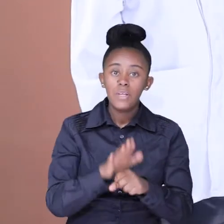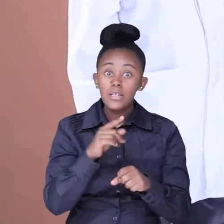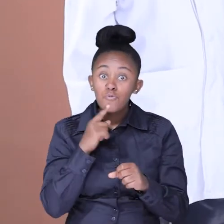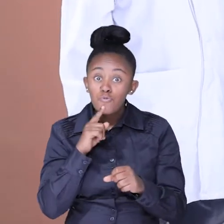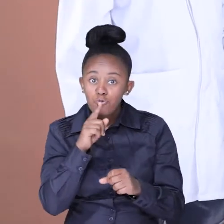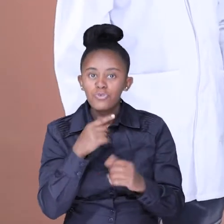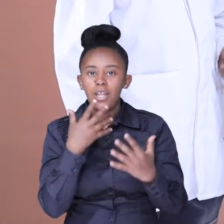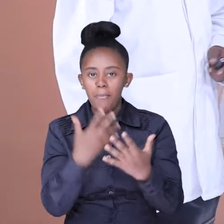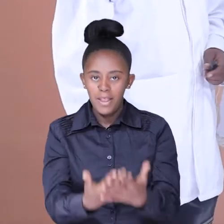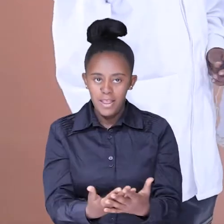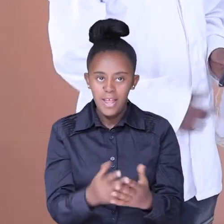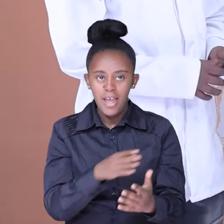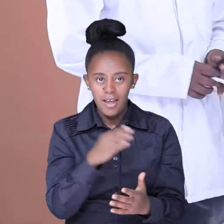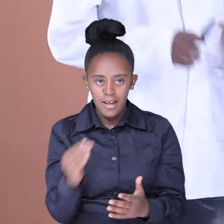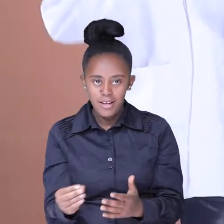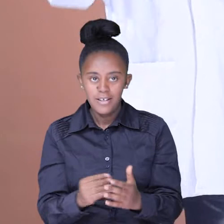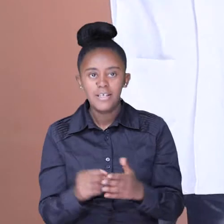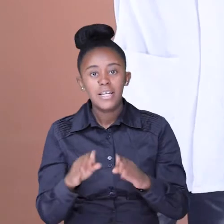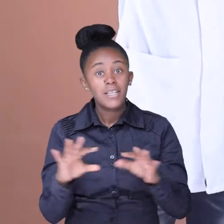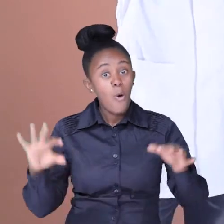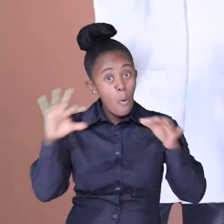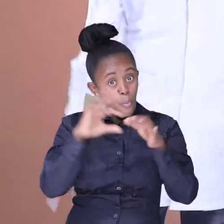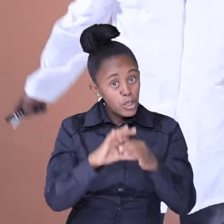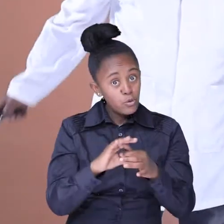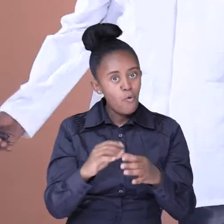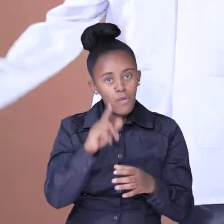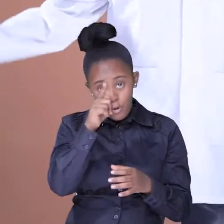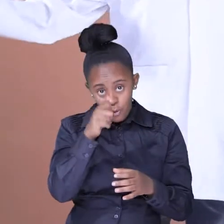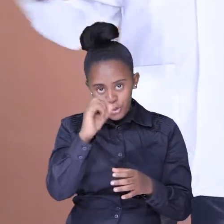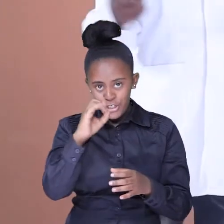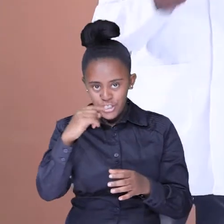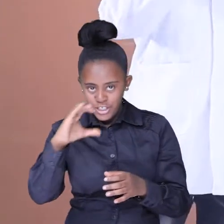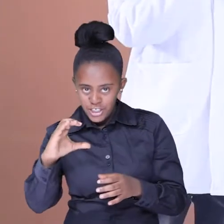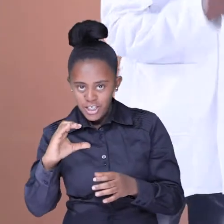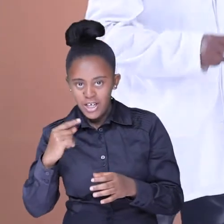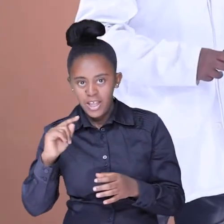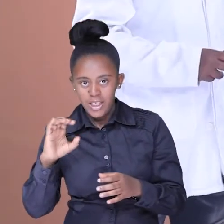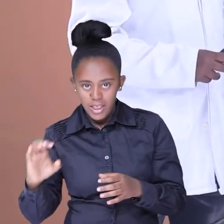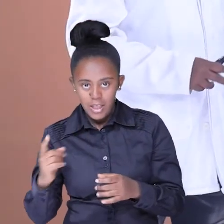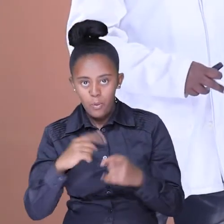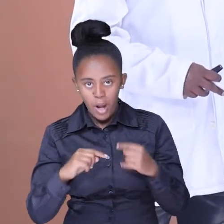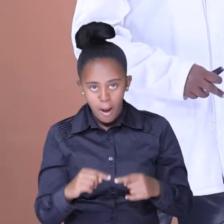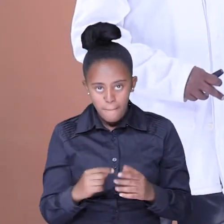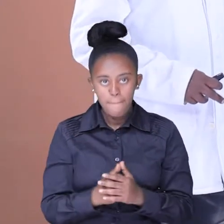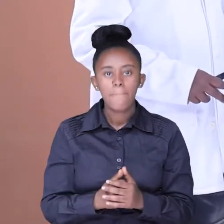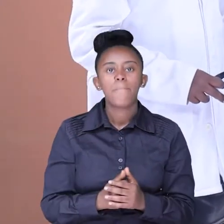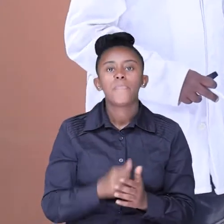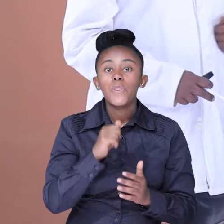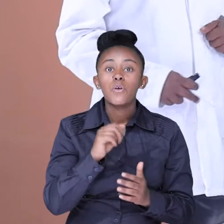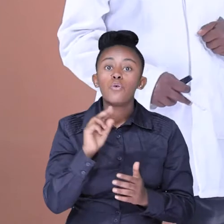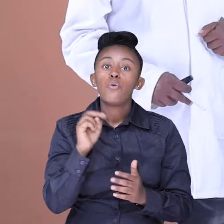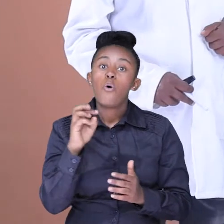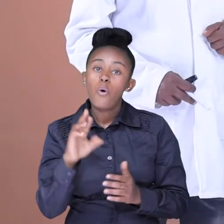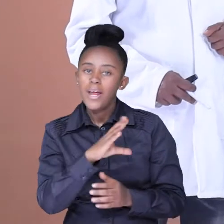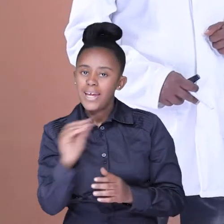table. And let's see the combination of the logic gates. Now we come AND, NOR, and